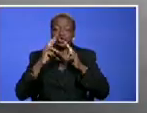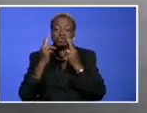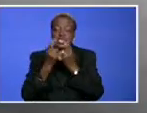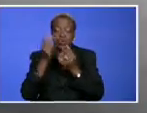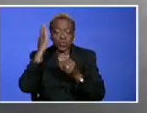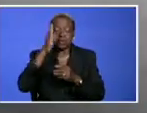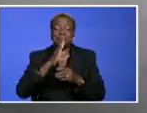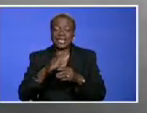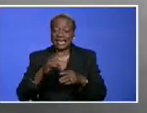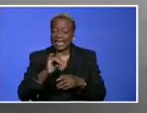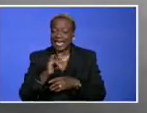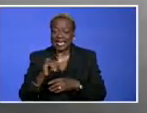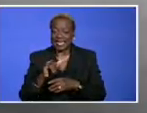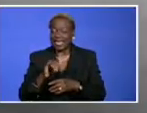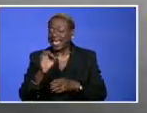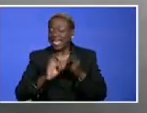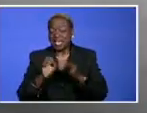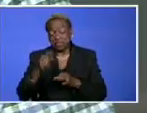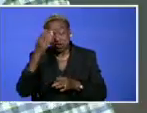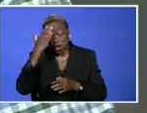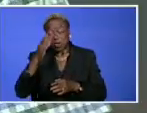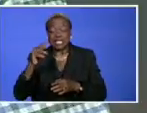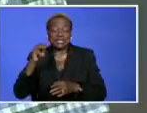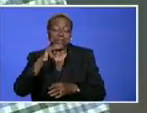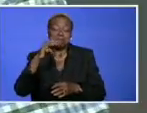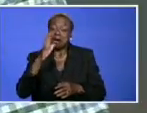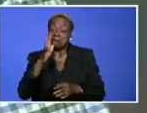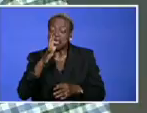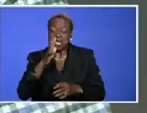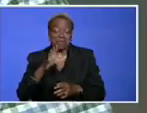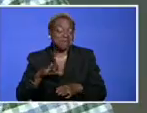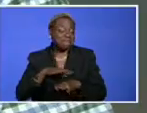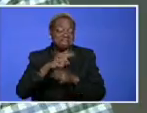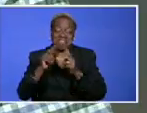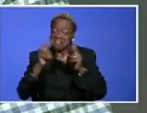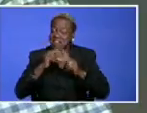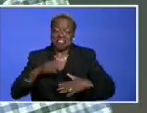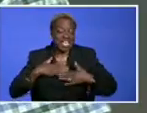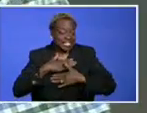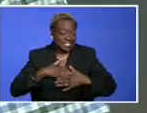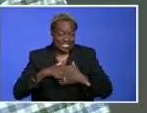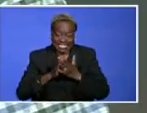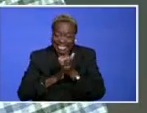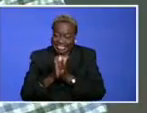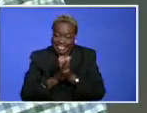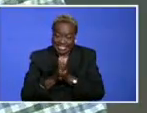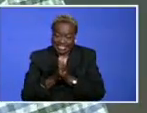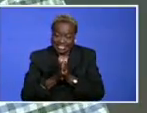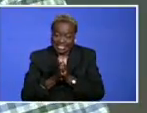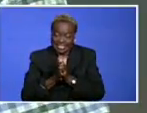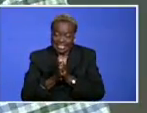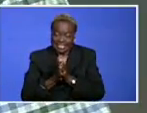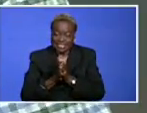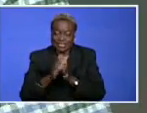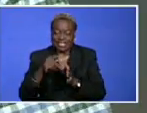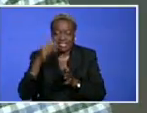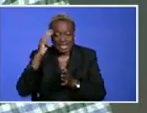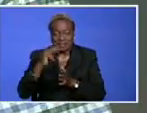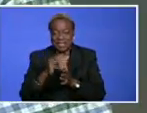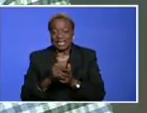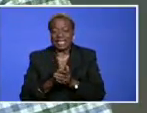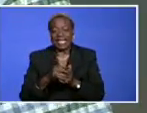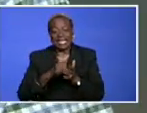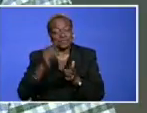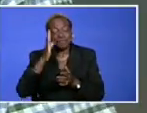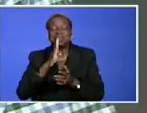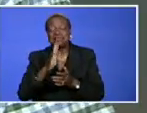well, if anyone knows his mom, she's going to be overjoyed and very excited. And I guess he would tell you, I'm stoic, so it's going to be